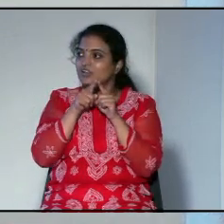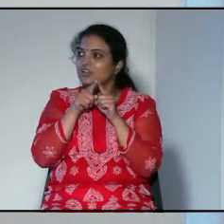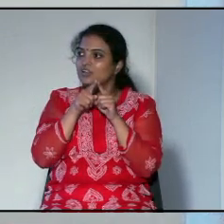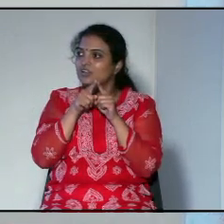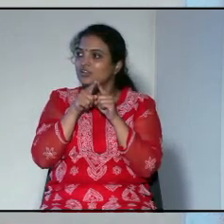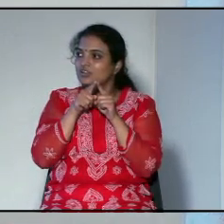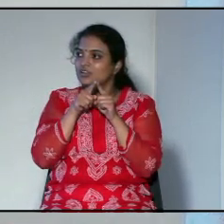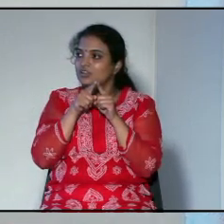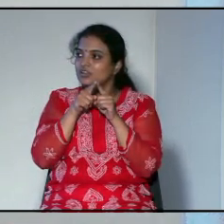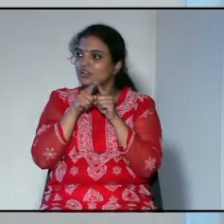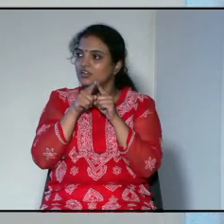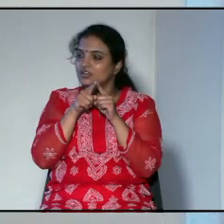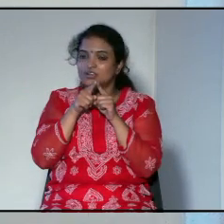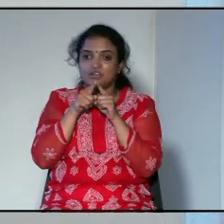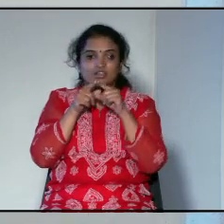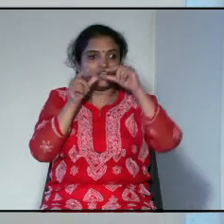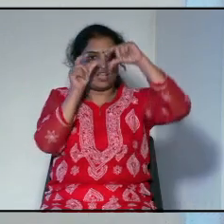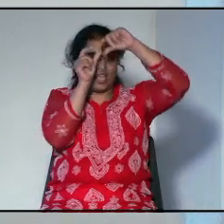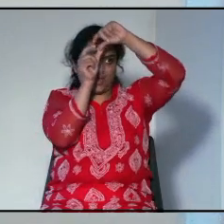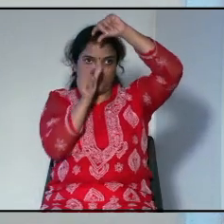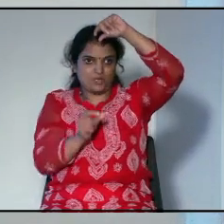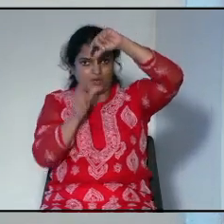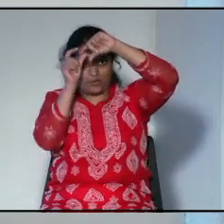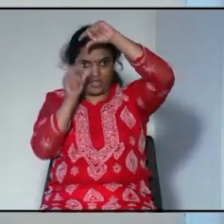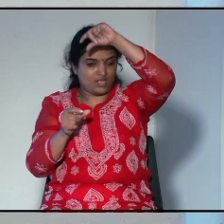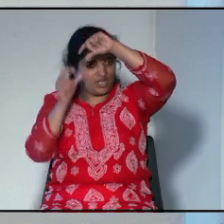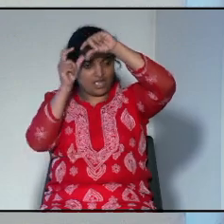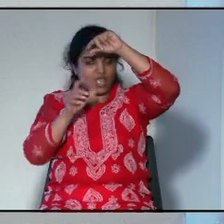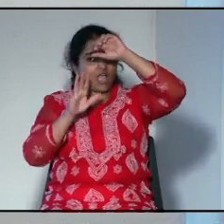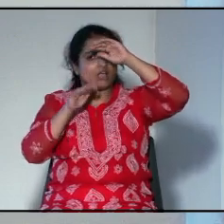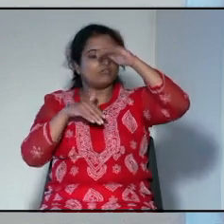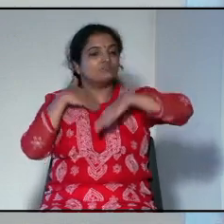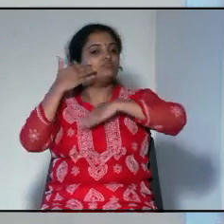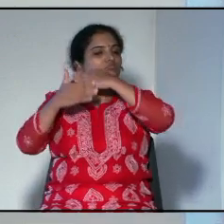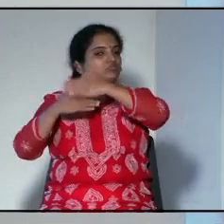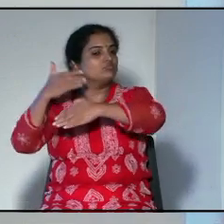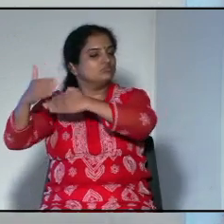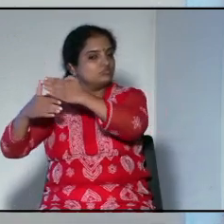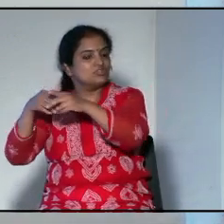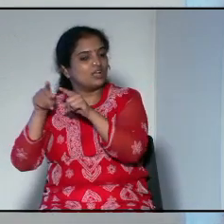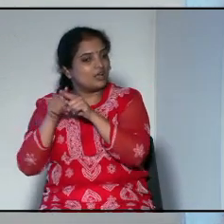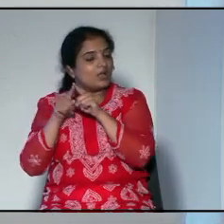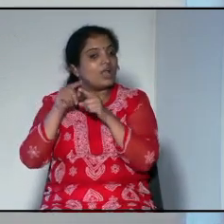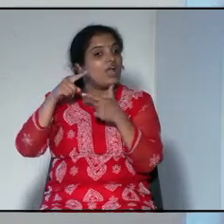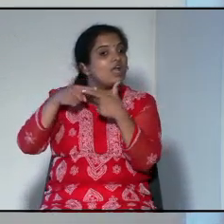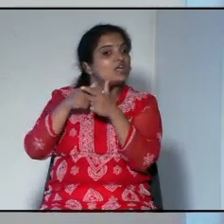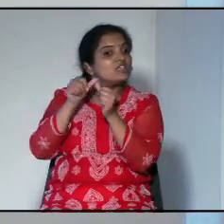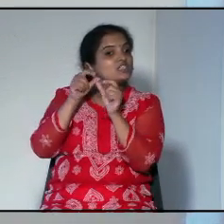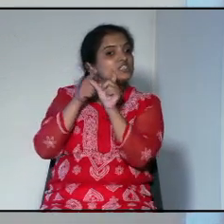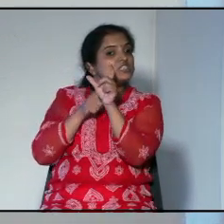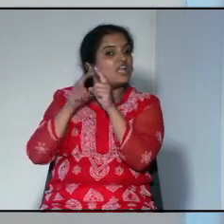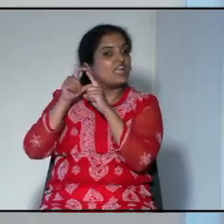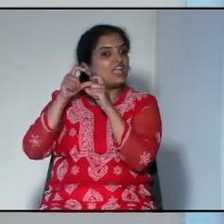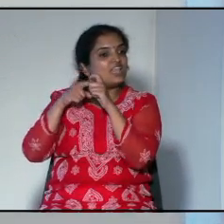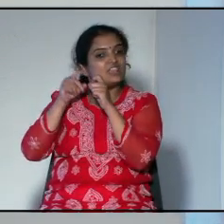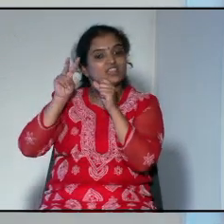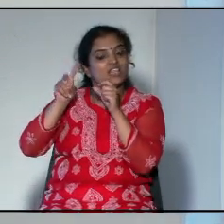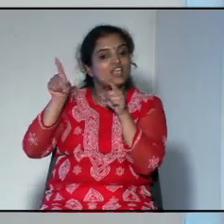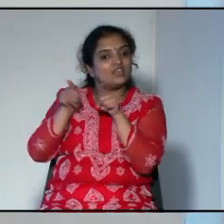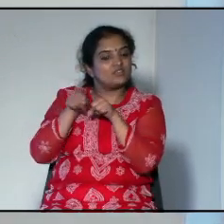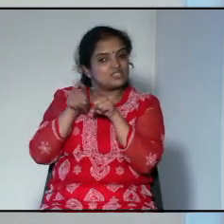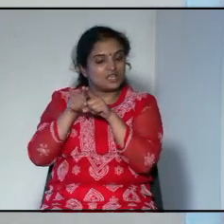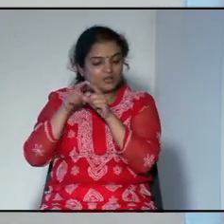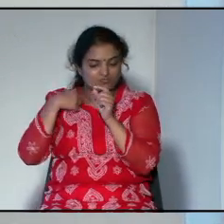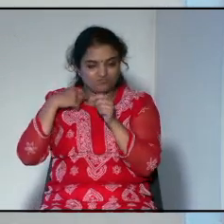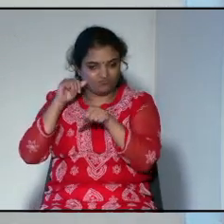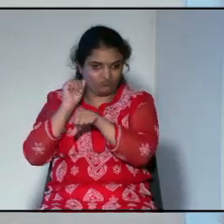ribbed effects which the Bastar sculptures have. But as we see with Jaydev Baghel too, he also moves quite far from that, right? He begins